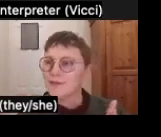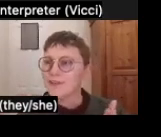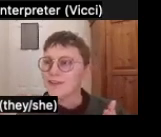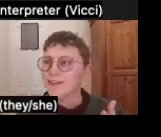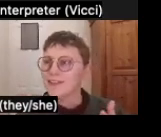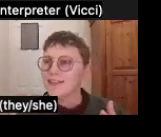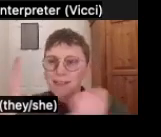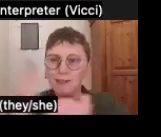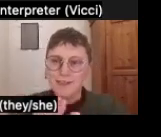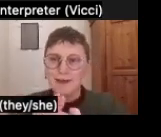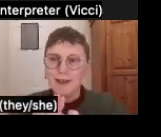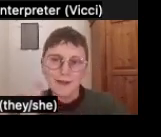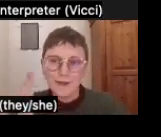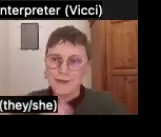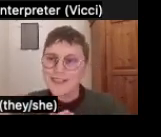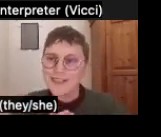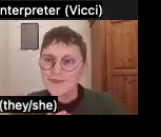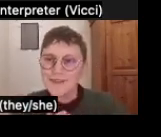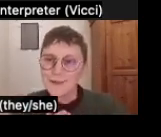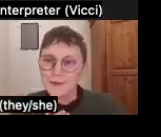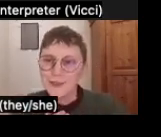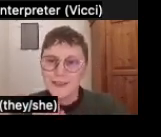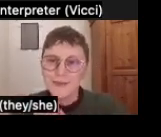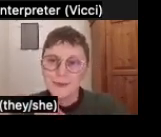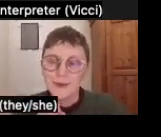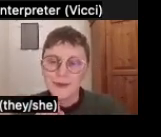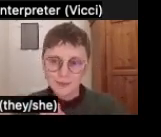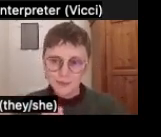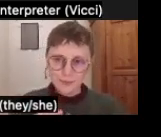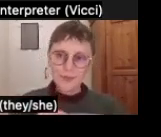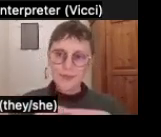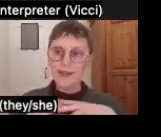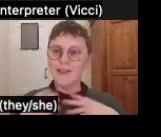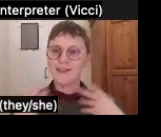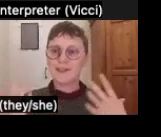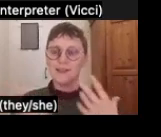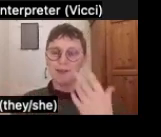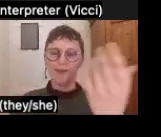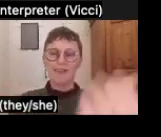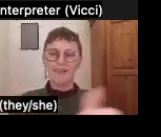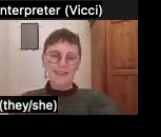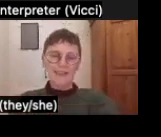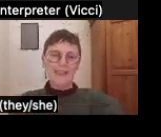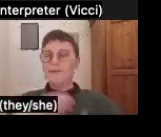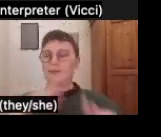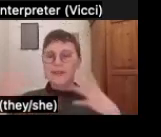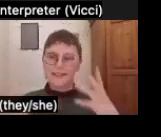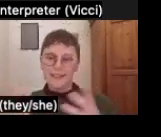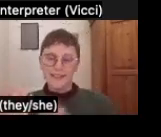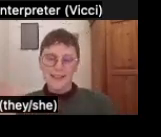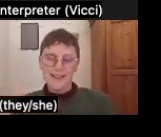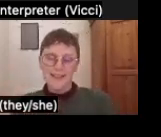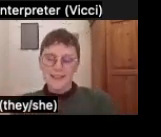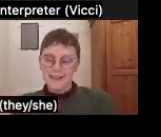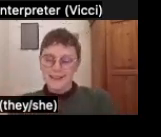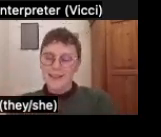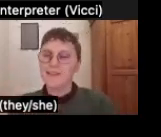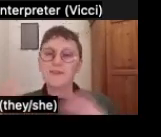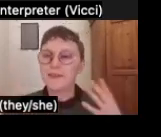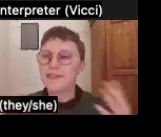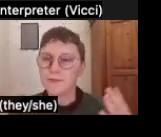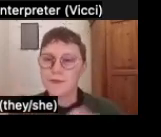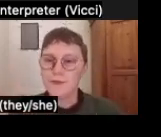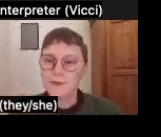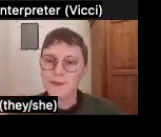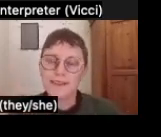of, here is the method, one size fits all kind of approach. So hopefully there'll be things in here that are